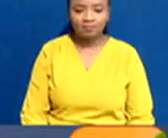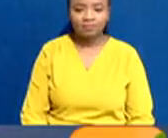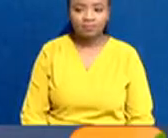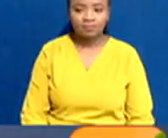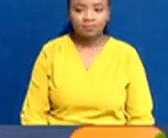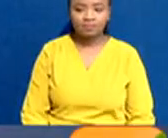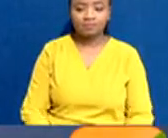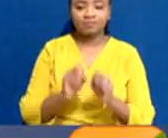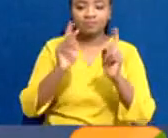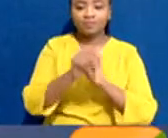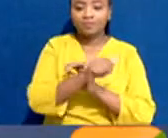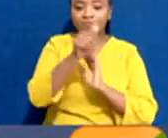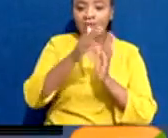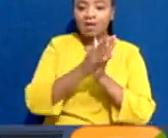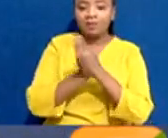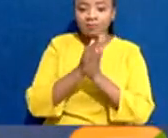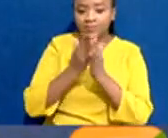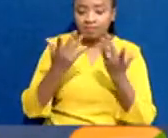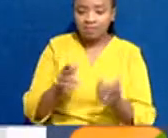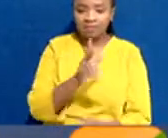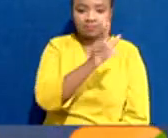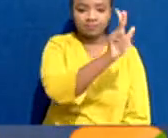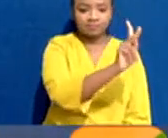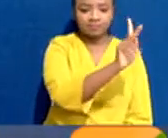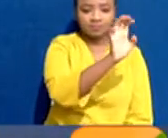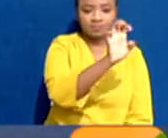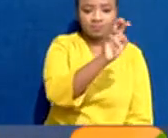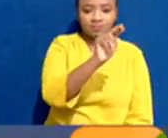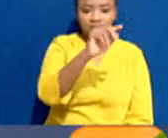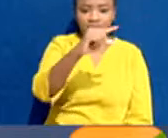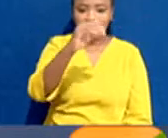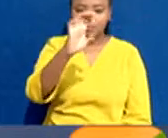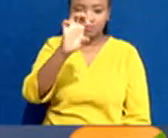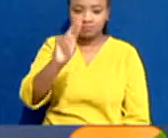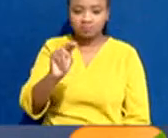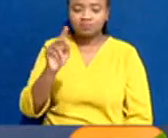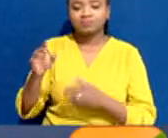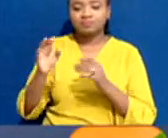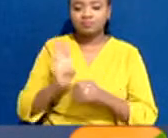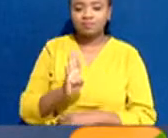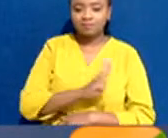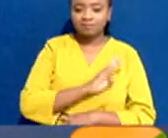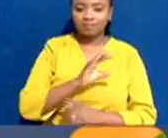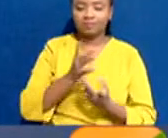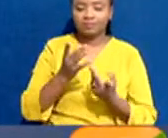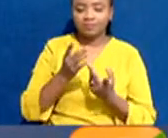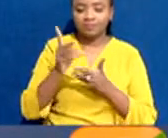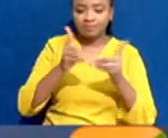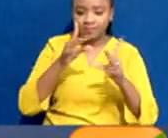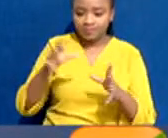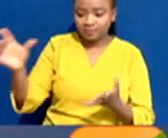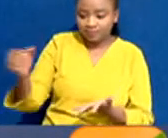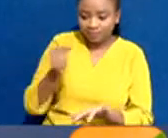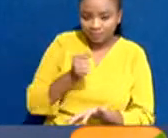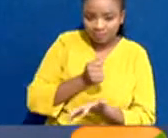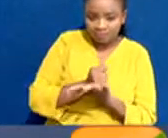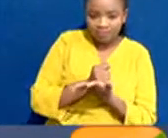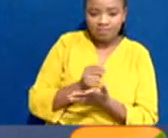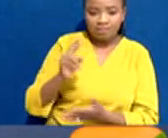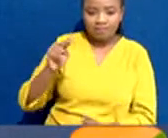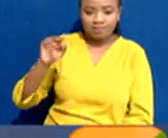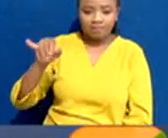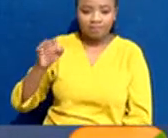And now to another story. The KenGen Board of Directors has appointed engineer Peter Waweru Njenga as the company's